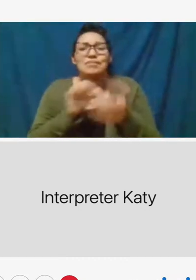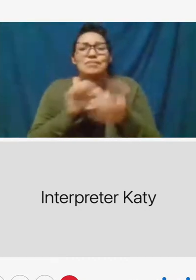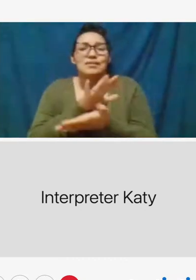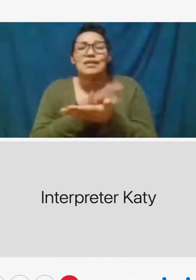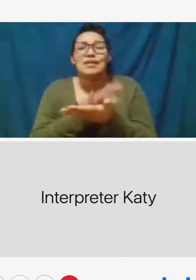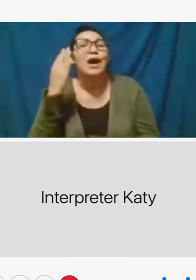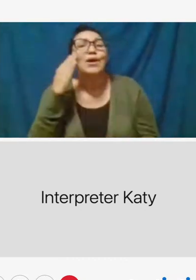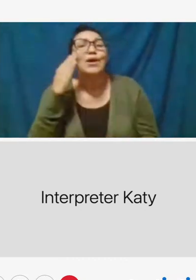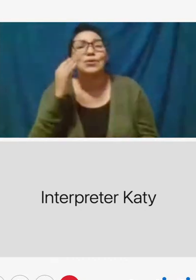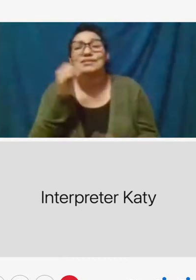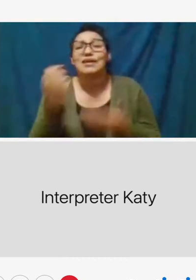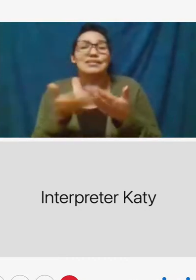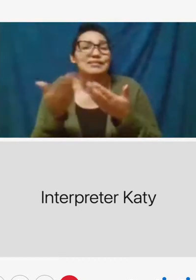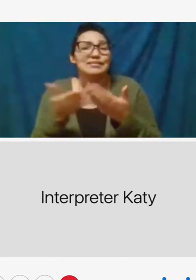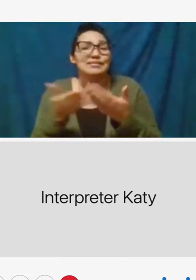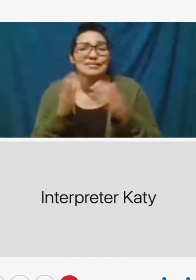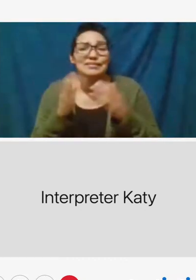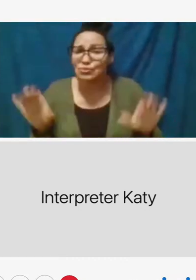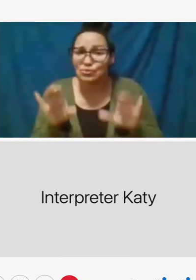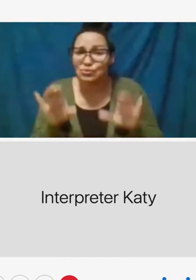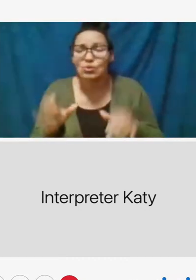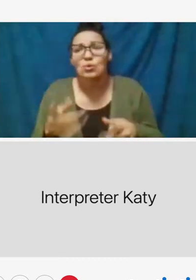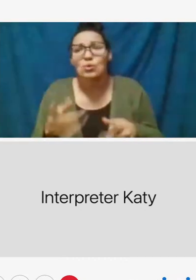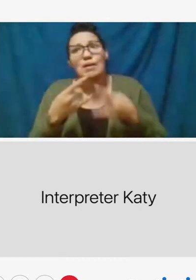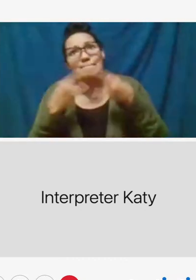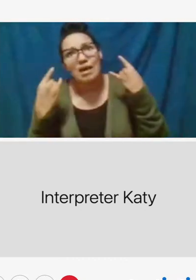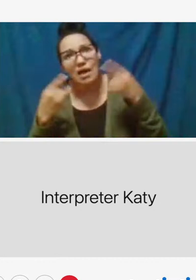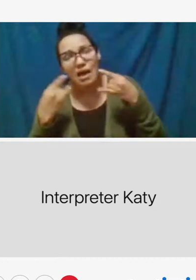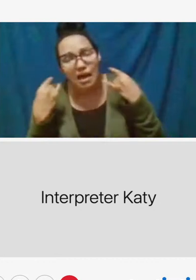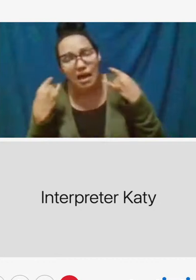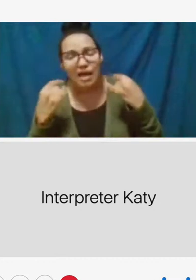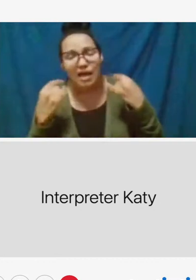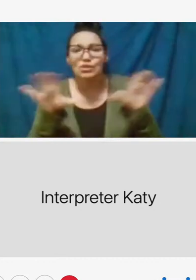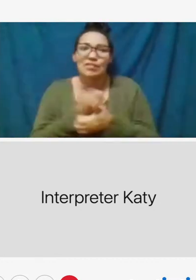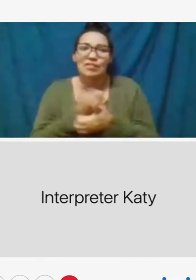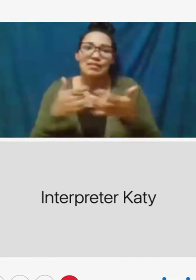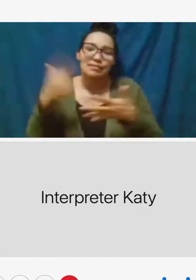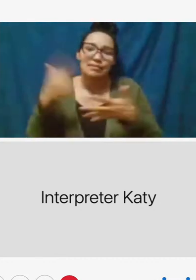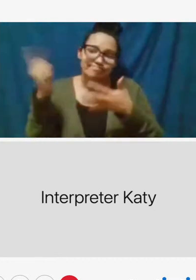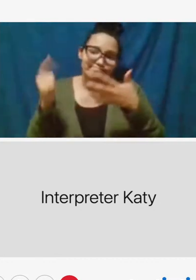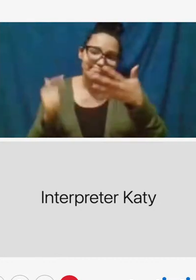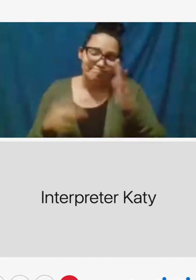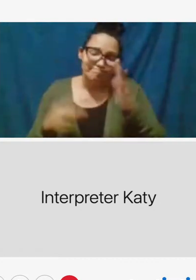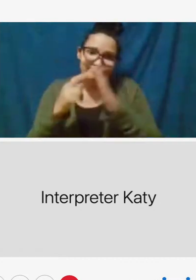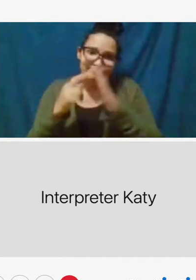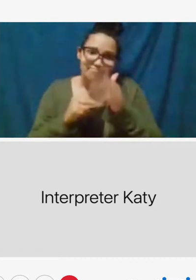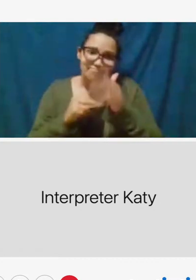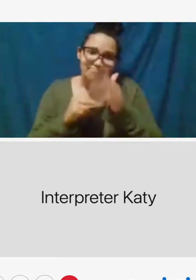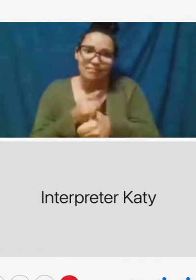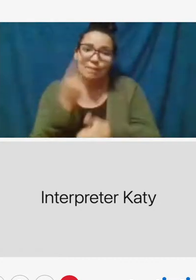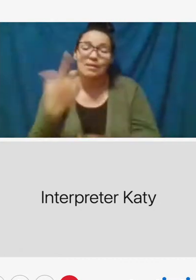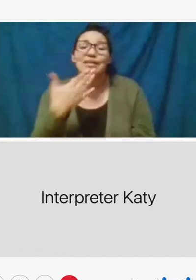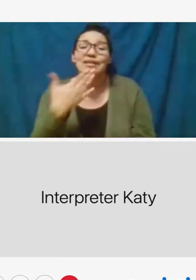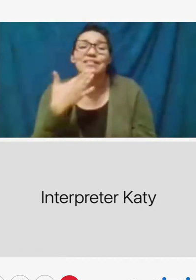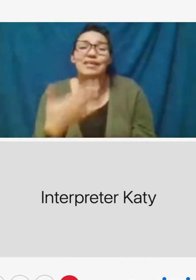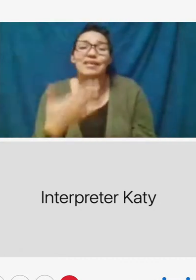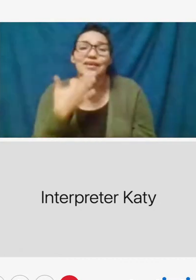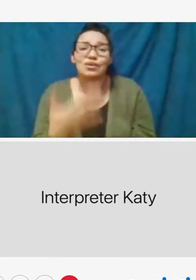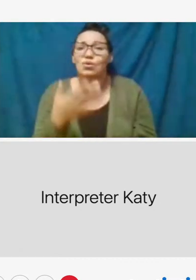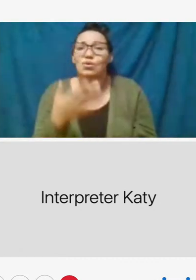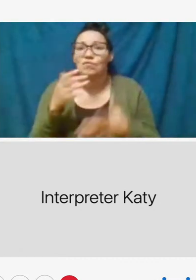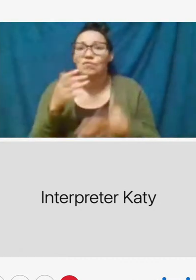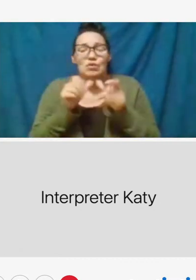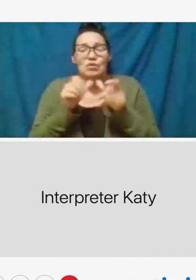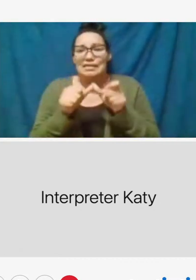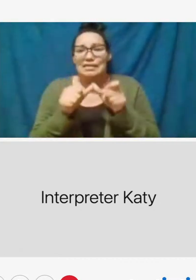to do wearing a mask and doing all the things you have to do but we want to just say thank you for keeping the breu